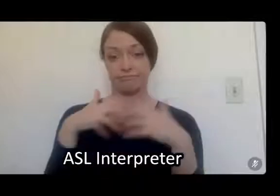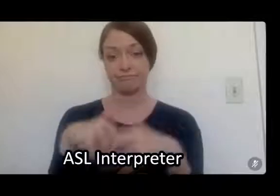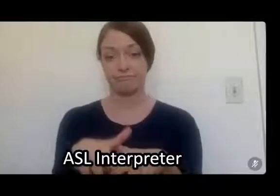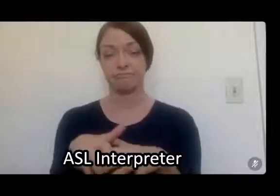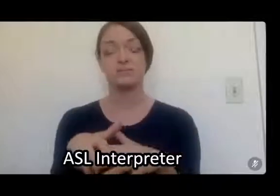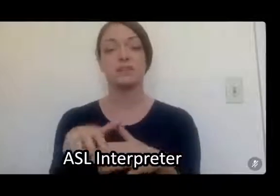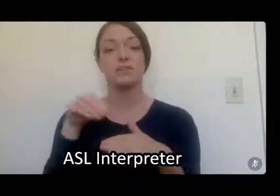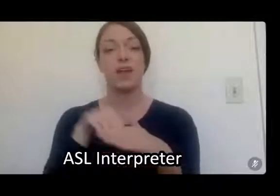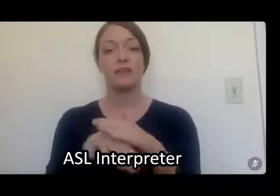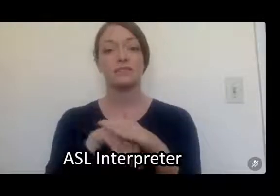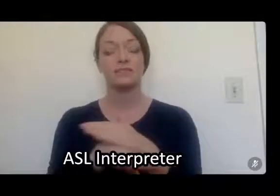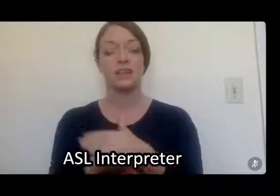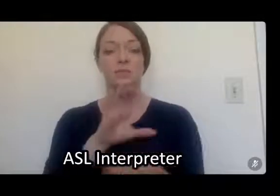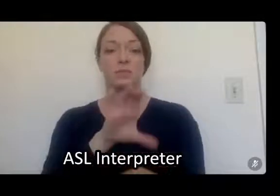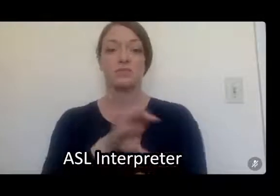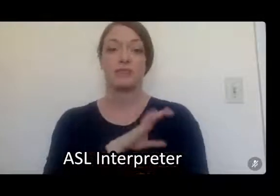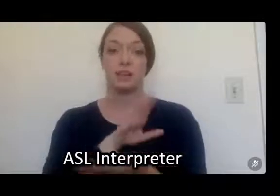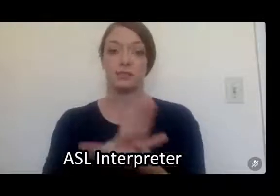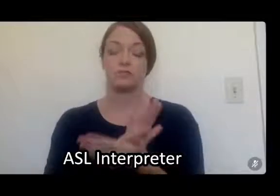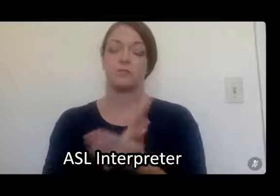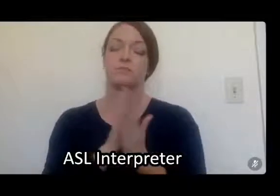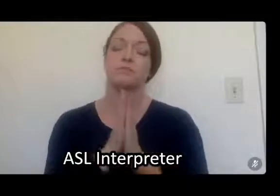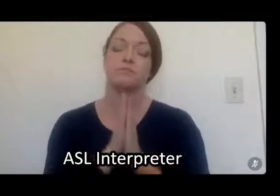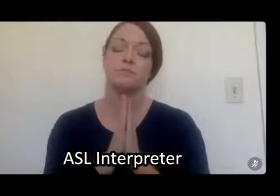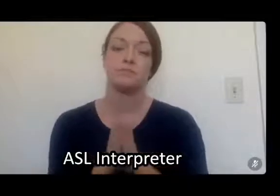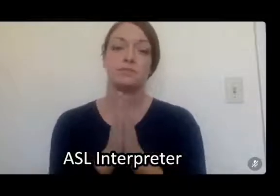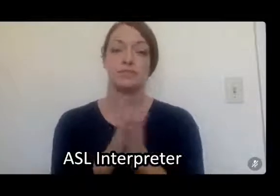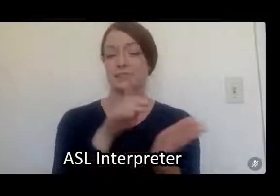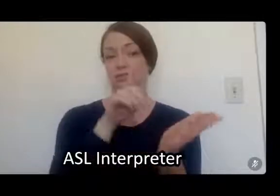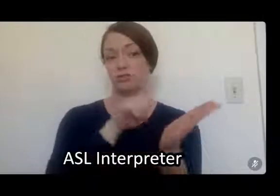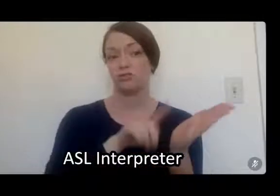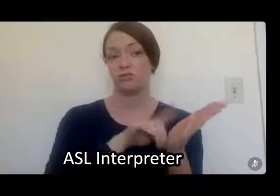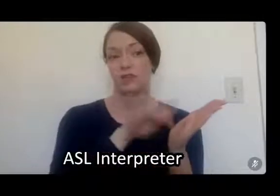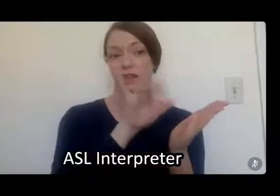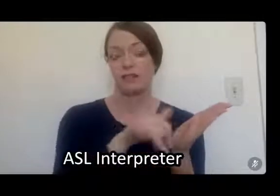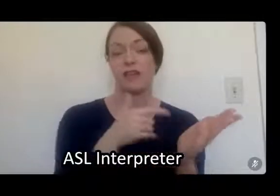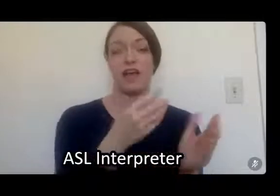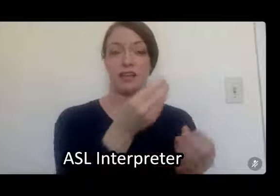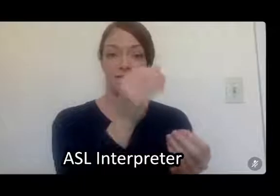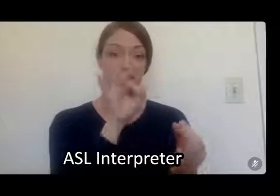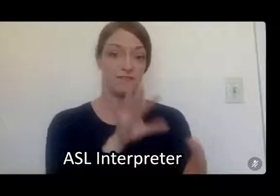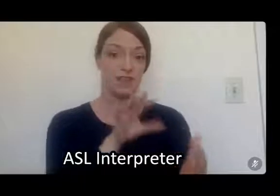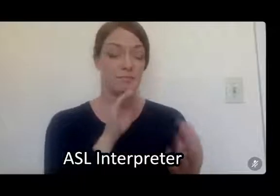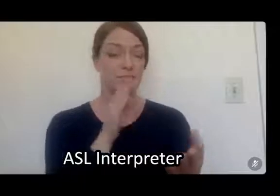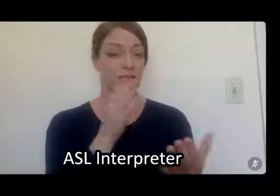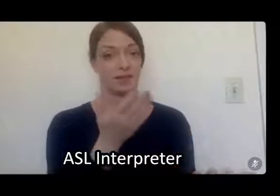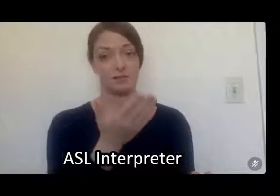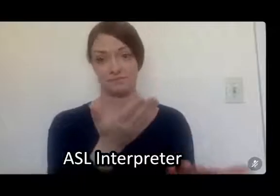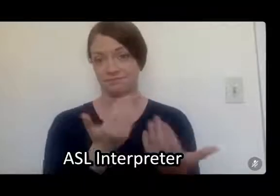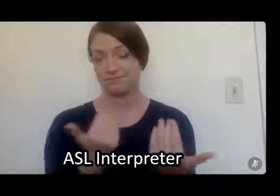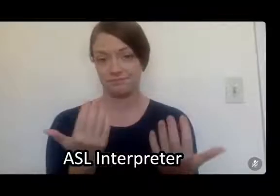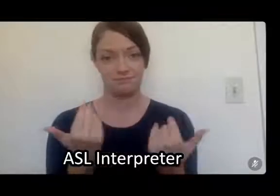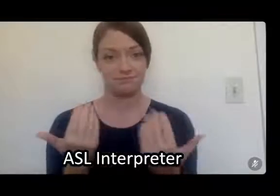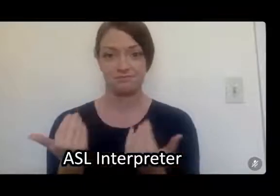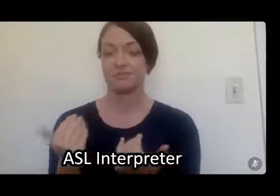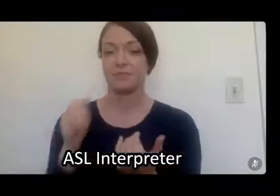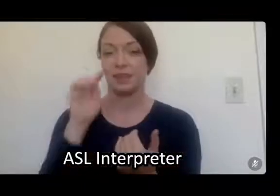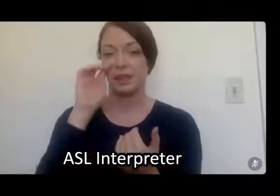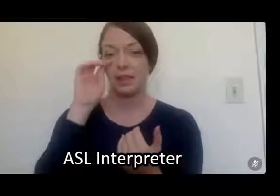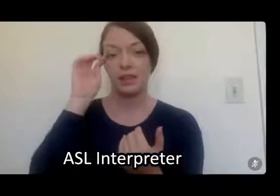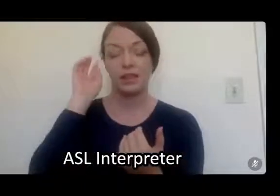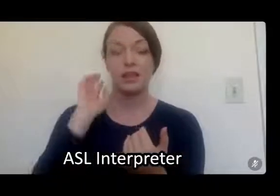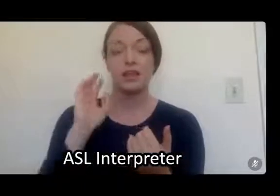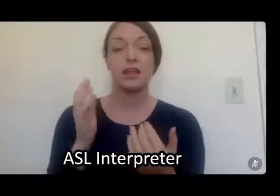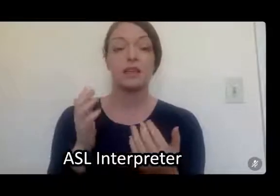accessible character sheet. Please go and check it out. Give us your feedback. We'll keep updating it as much as you guys need. Accessible